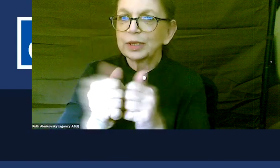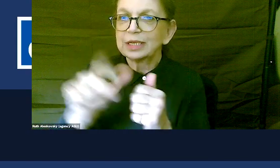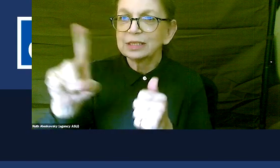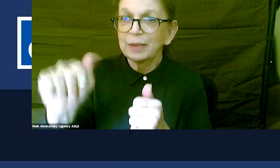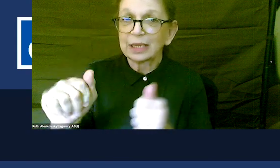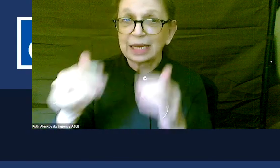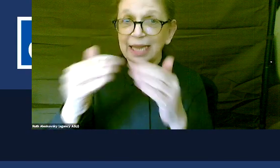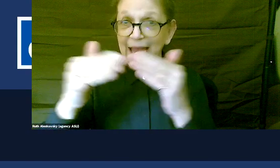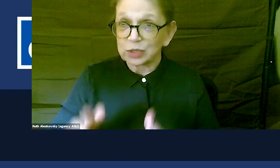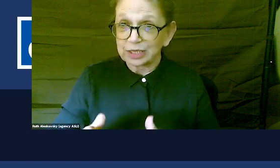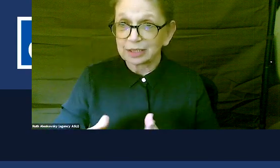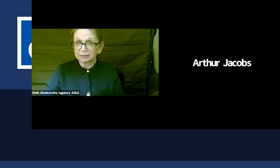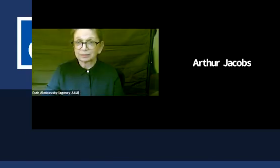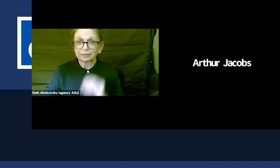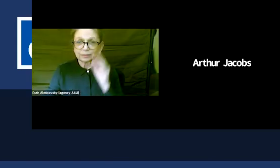moment.